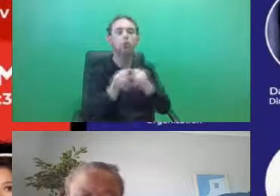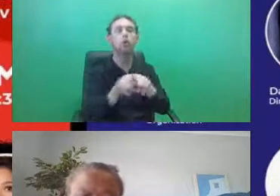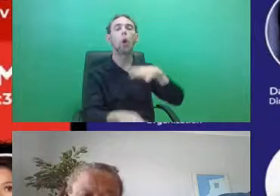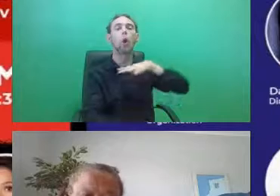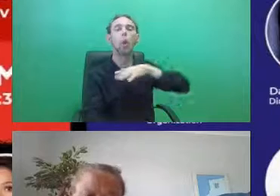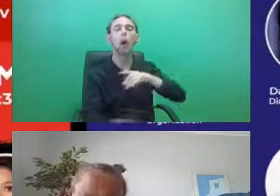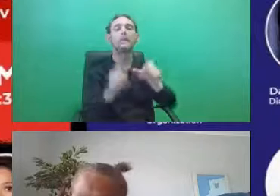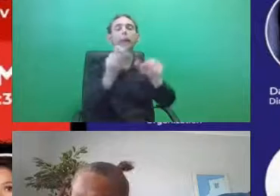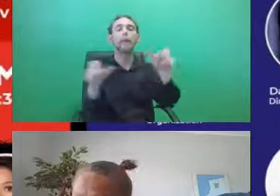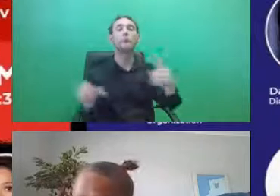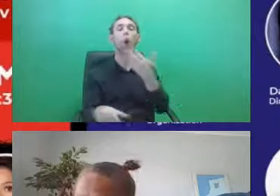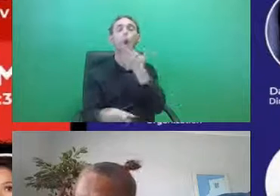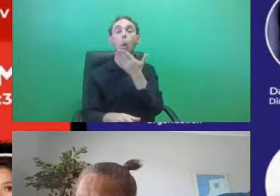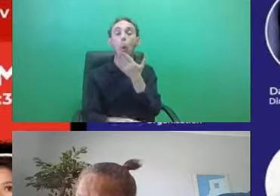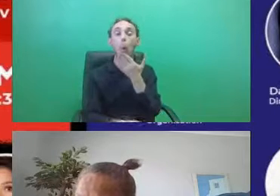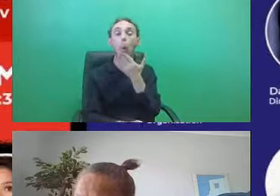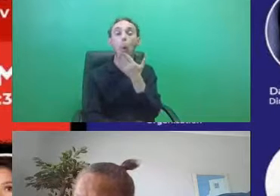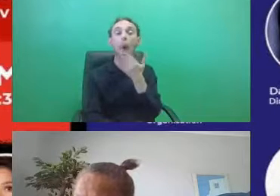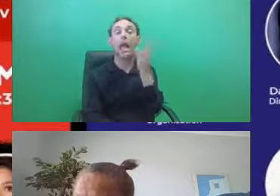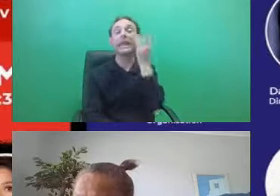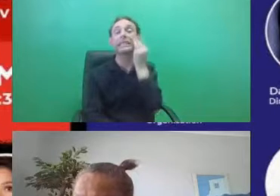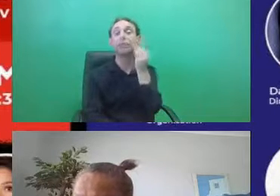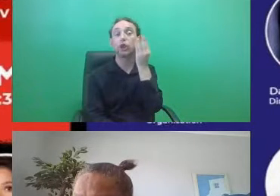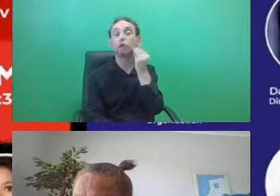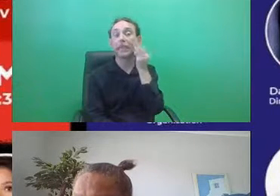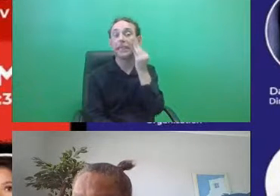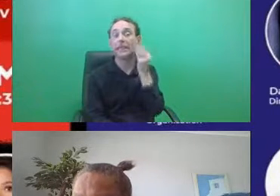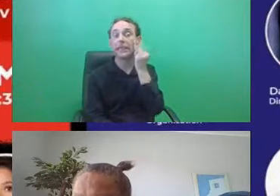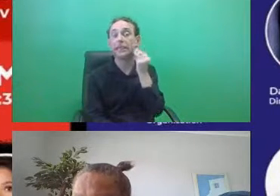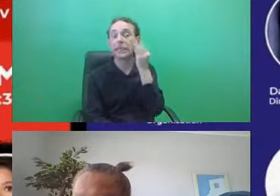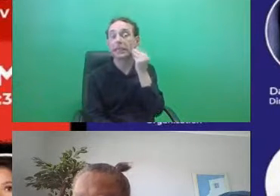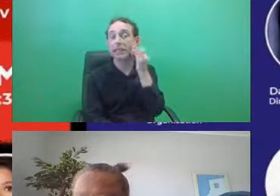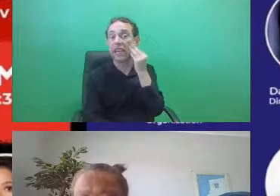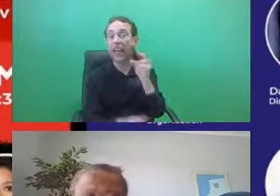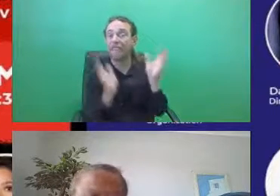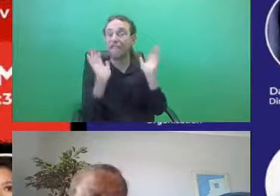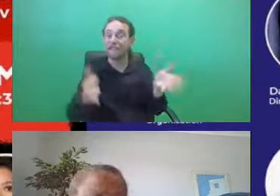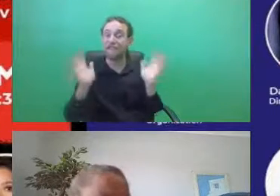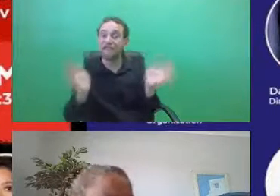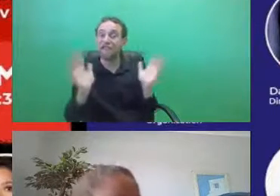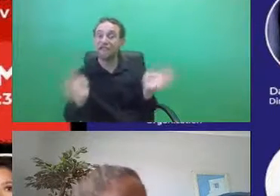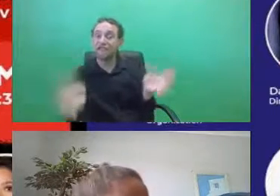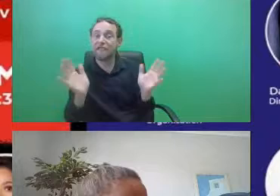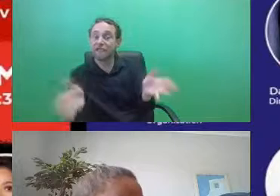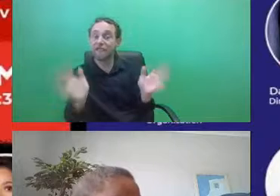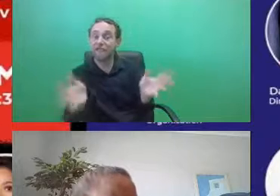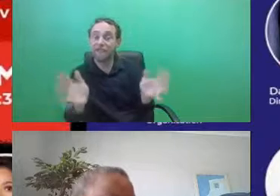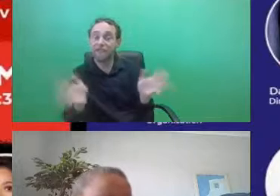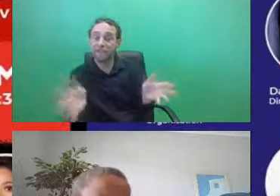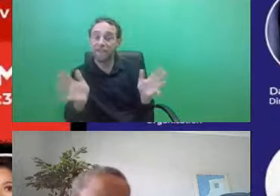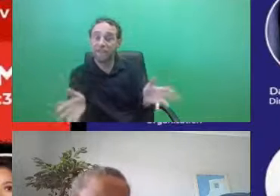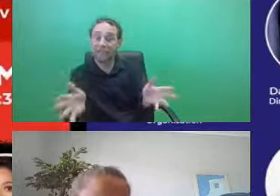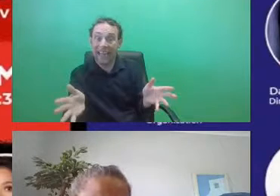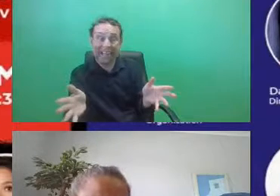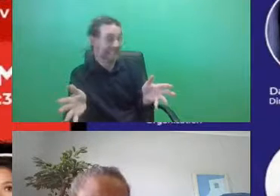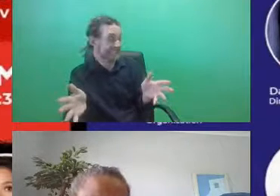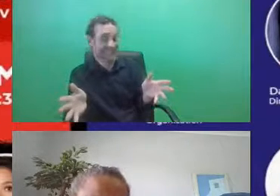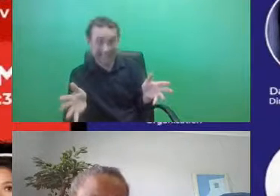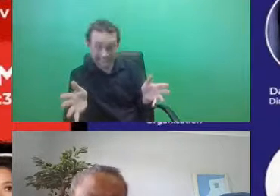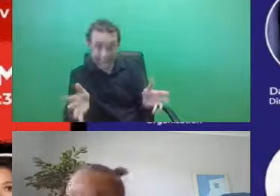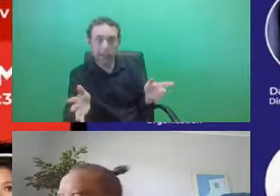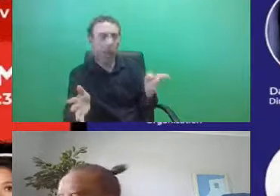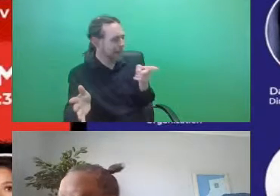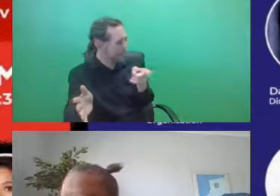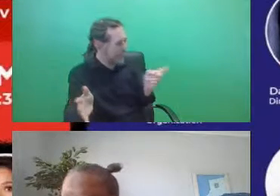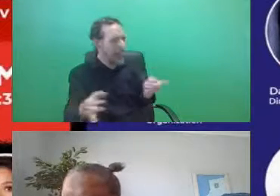gender-based violence and femicide, because it's only people that have experienced this that can actually truly do desensitization